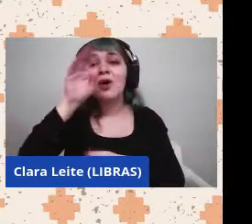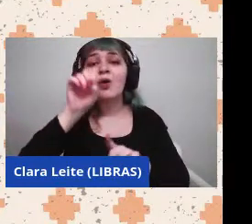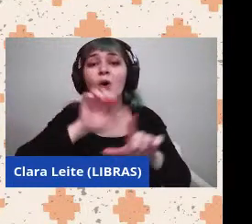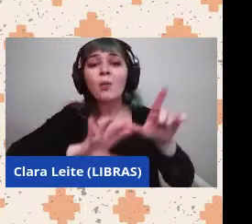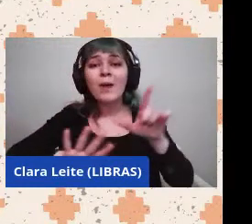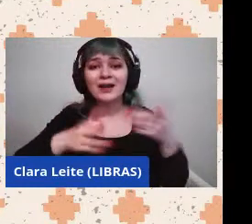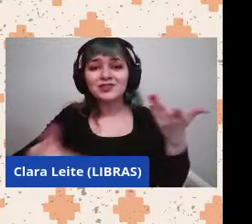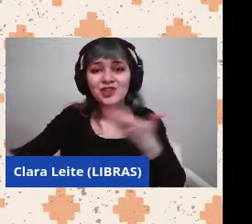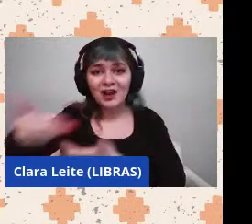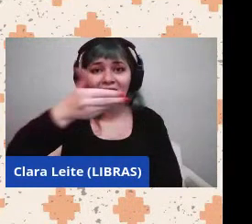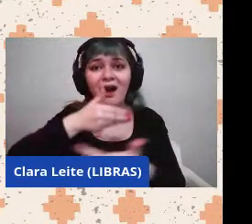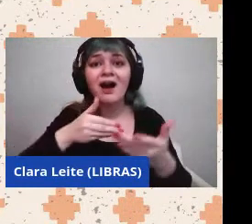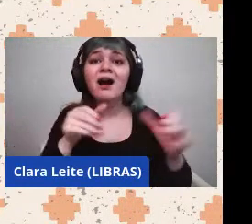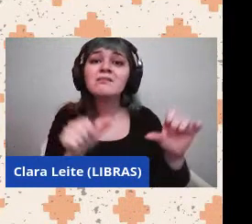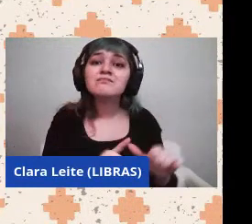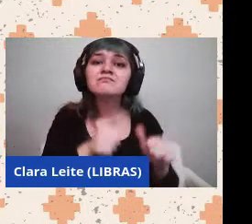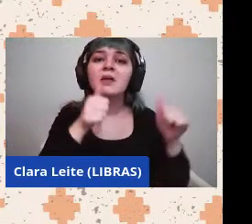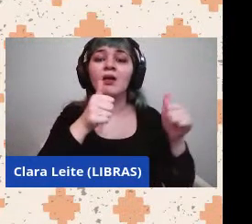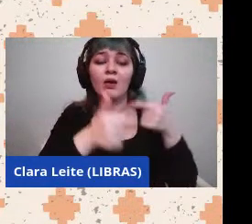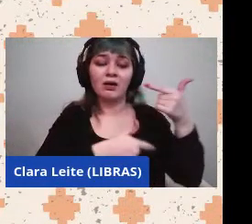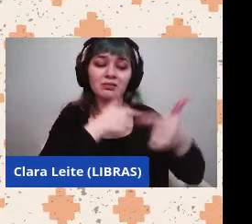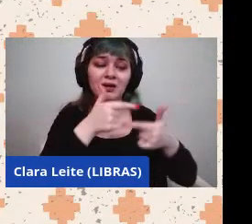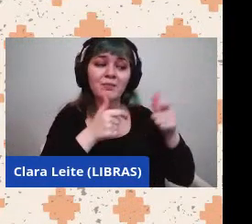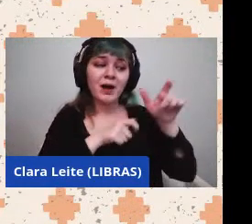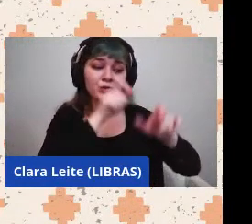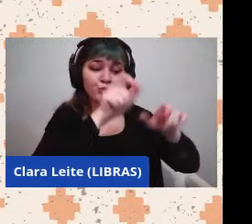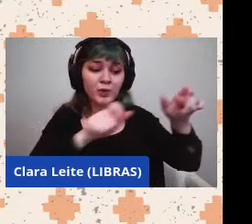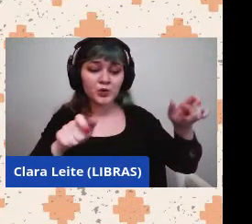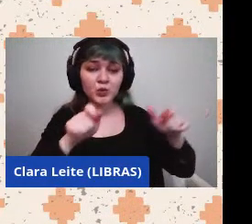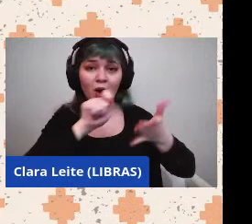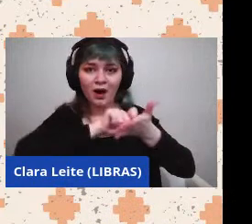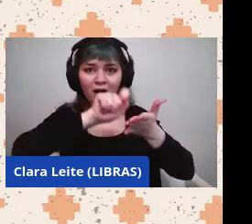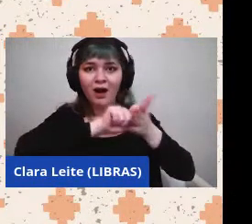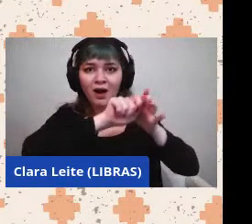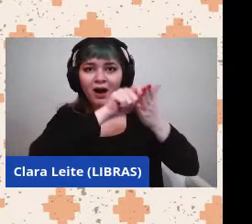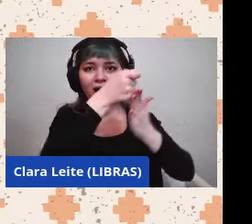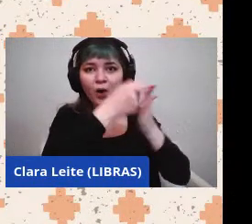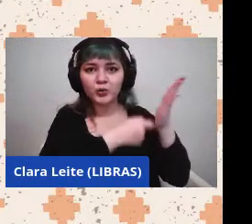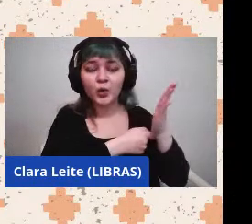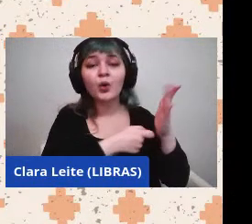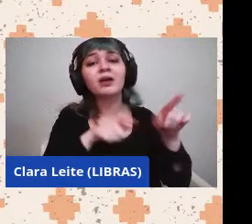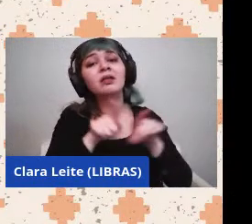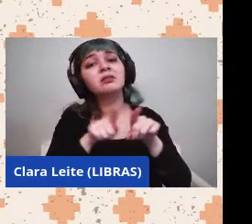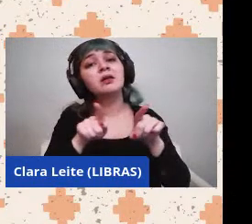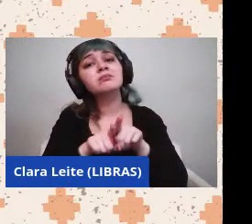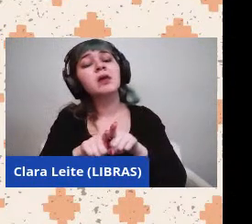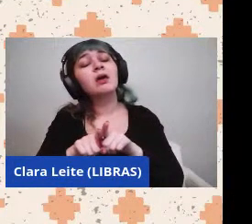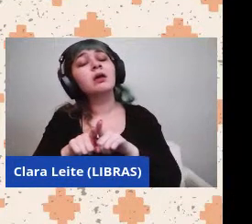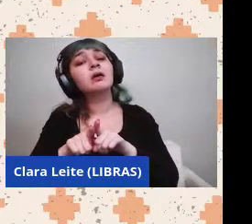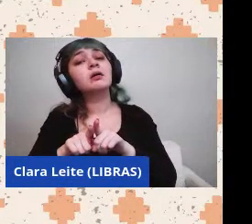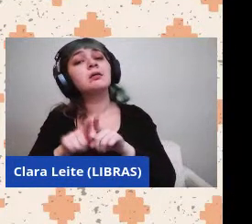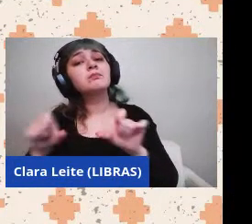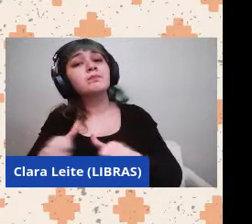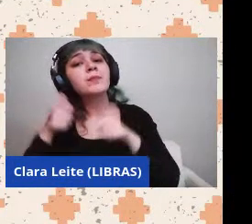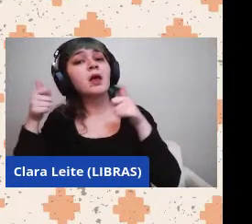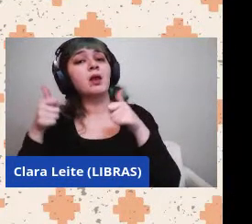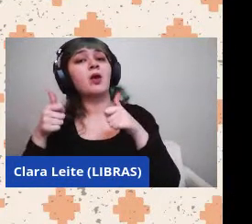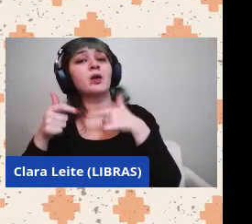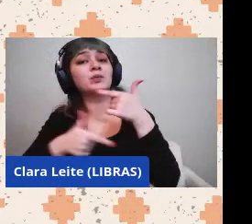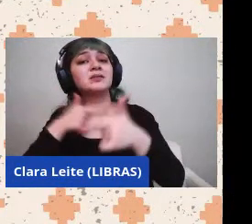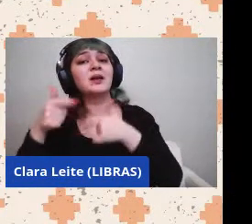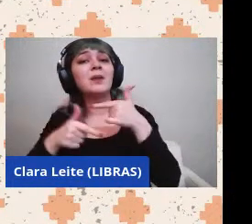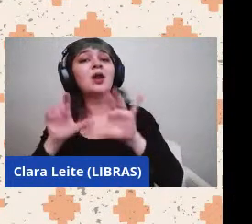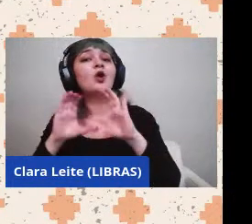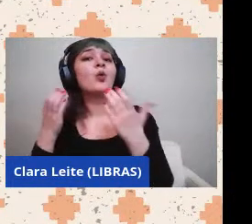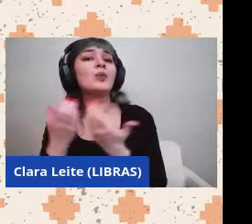only enhances the work of the authors, but also enhances the potential work of the research community. In